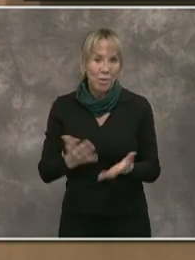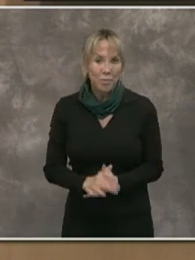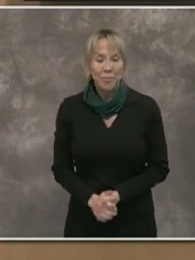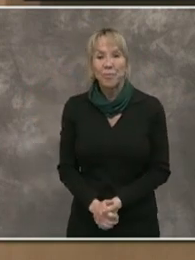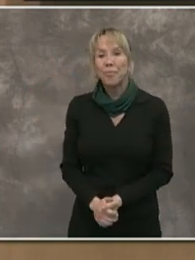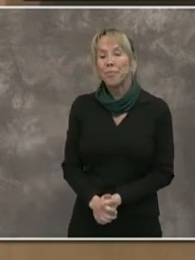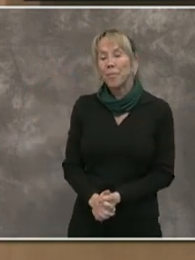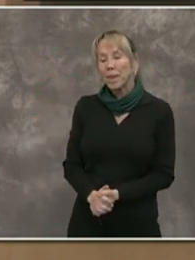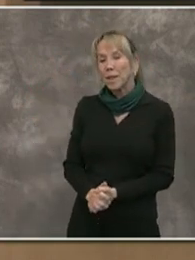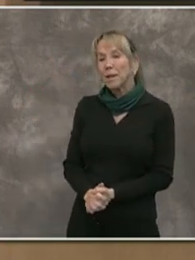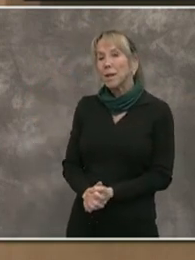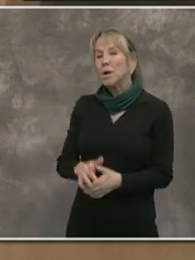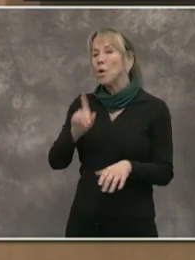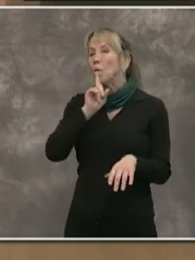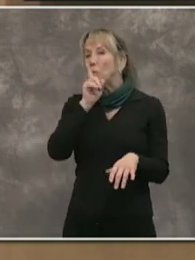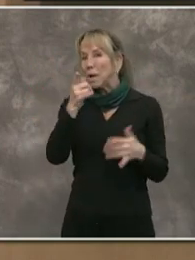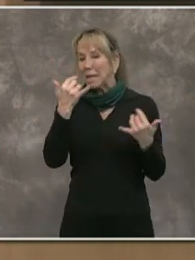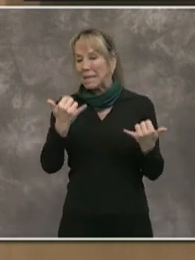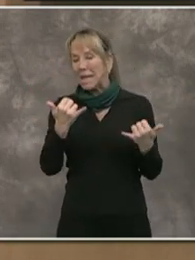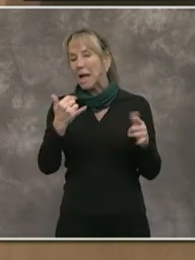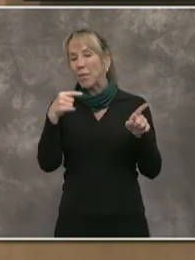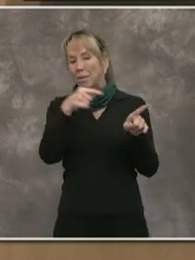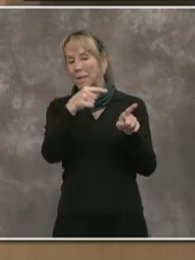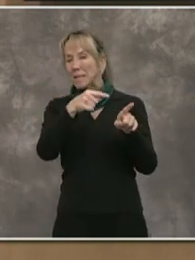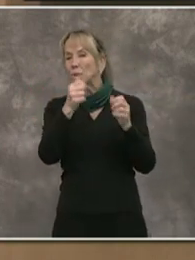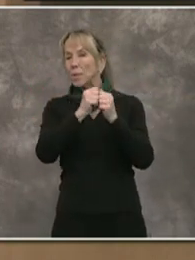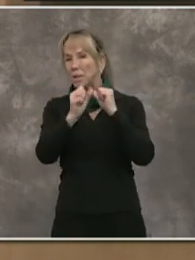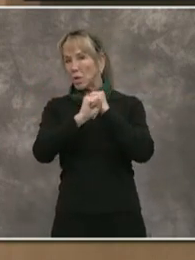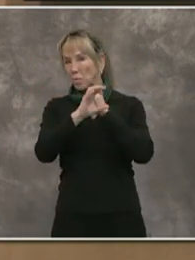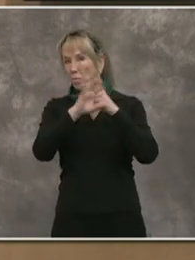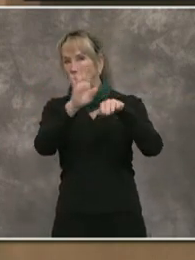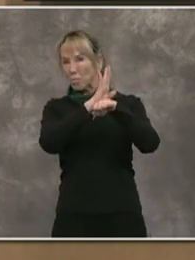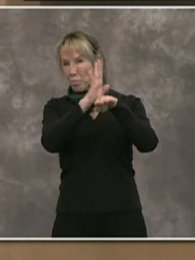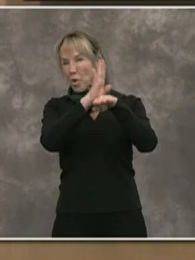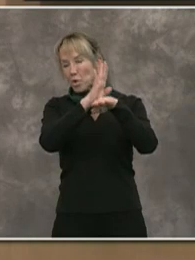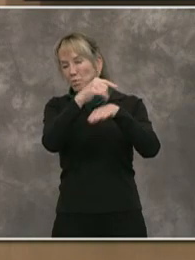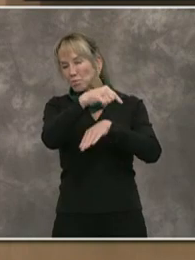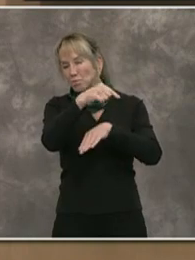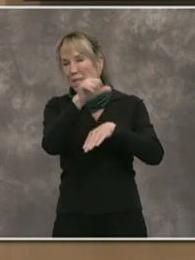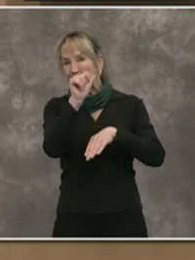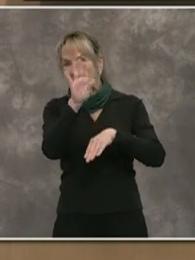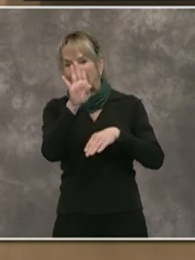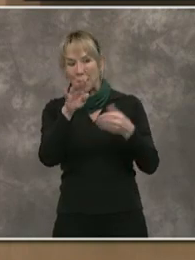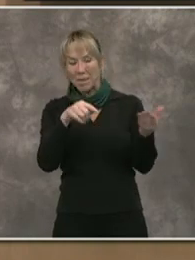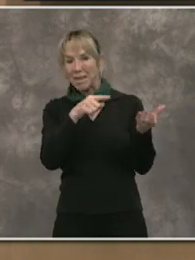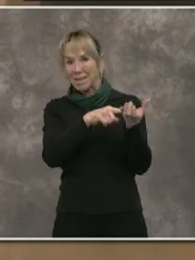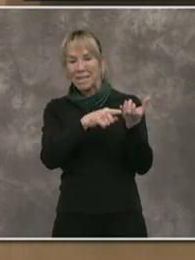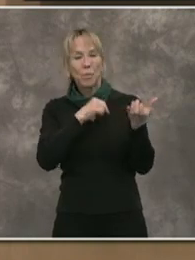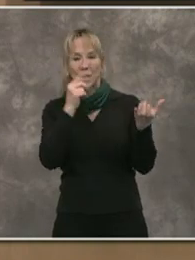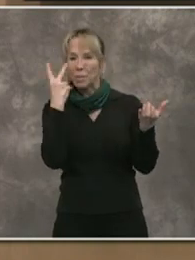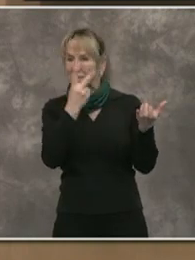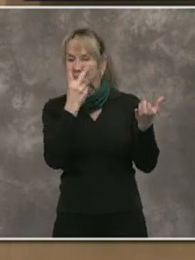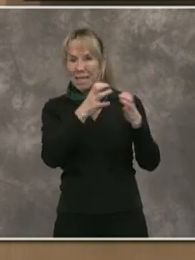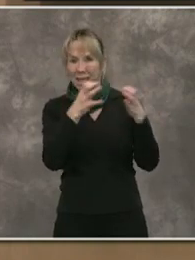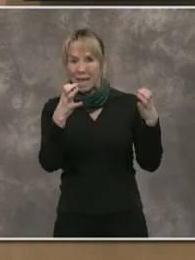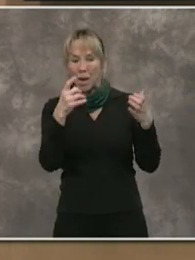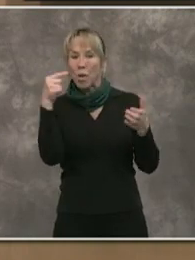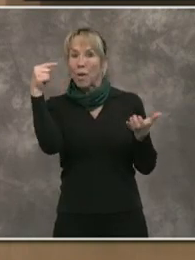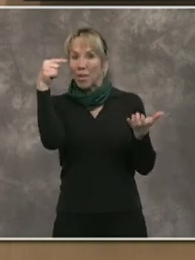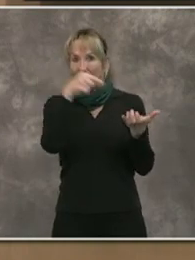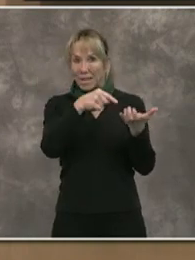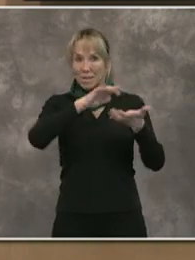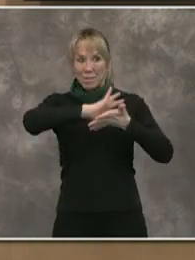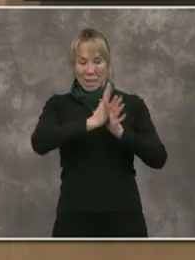real capacity that needs to increase is in the commercial laboratories, and that's, again, the one piece that we don't have as much visibility on. When that gets much